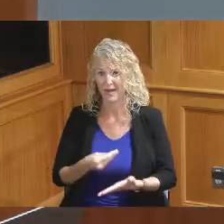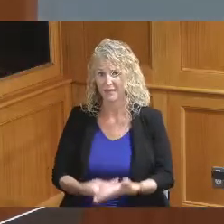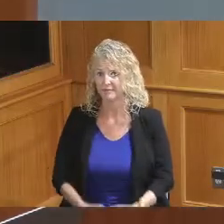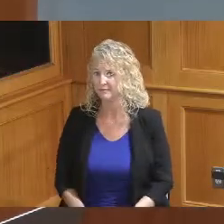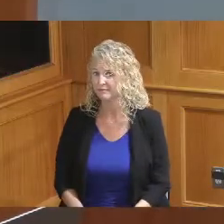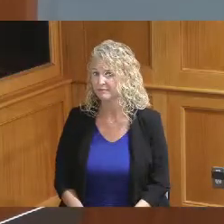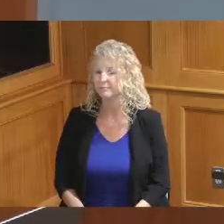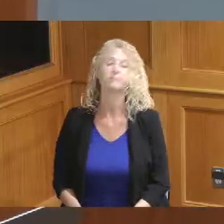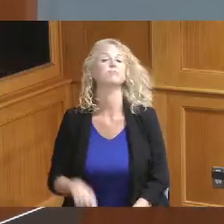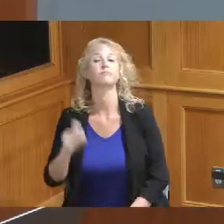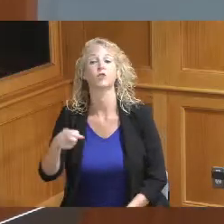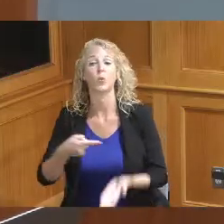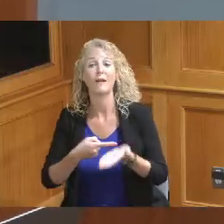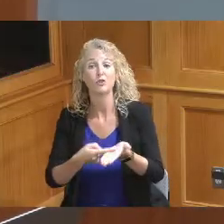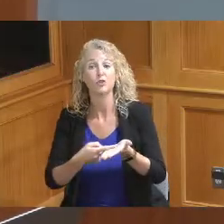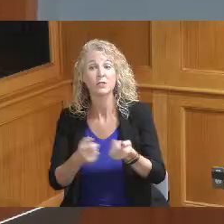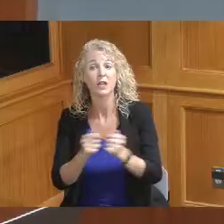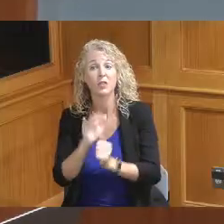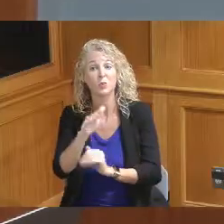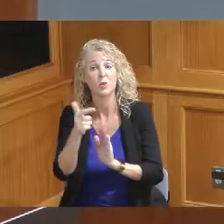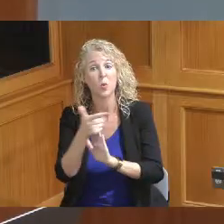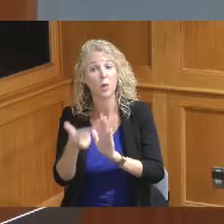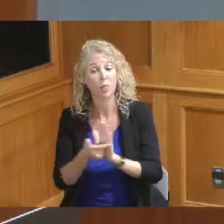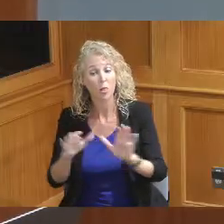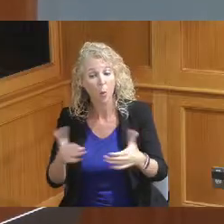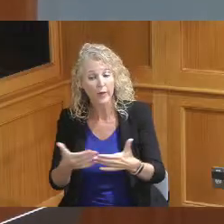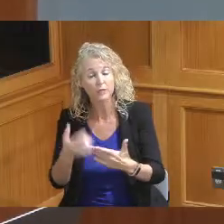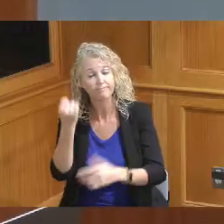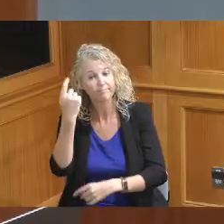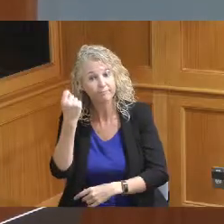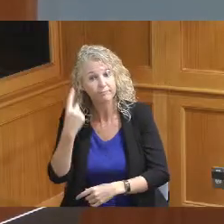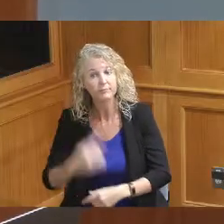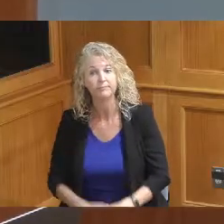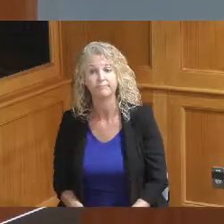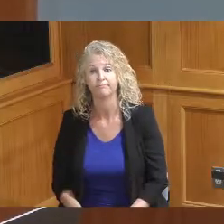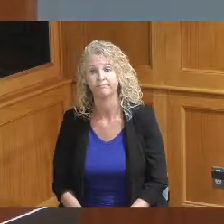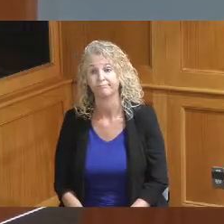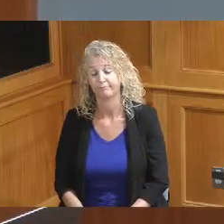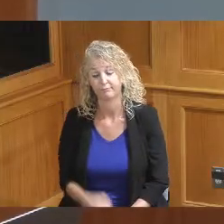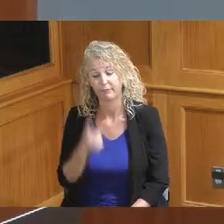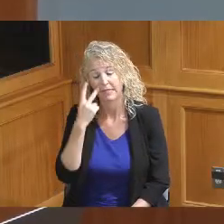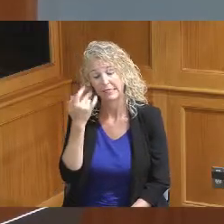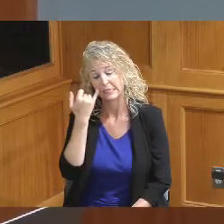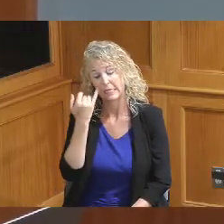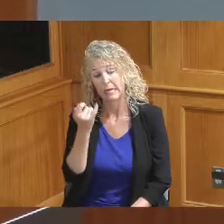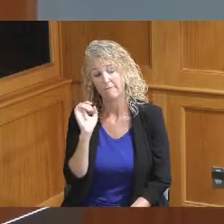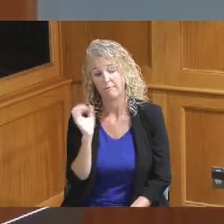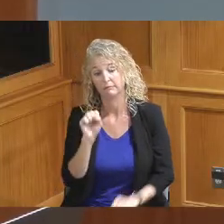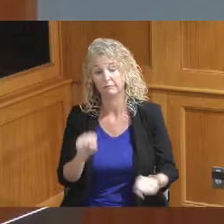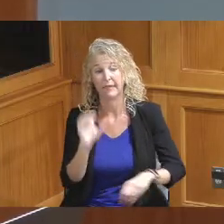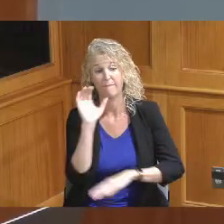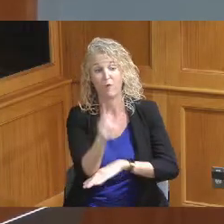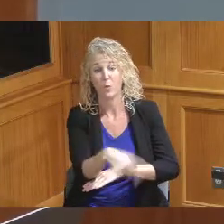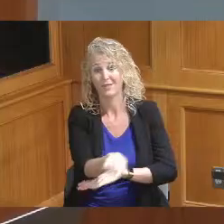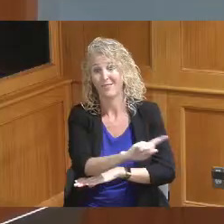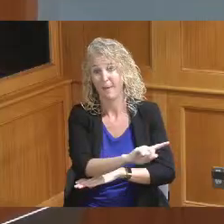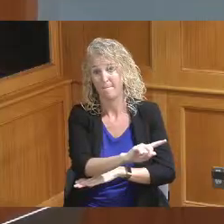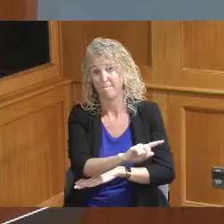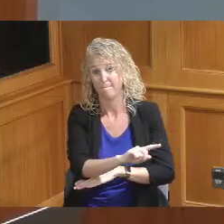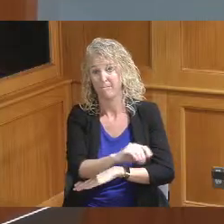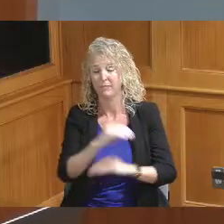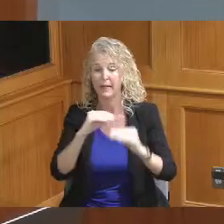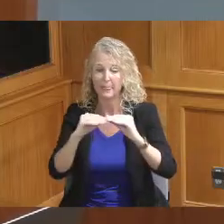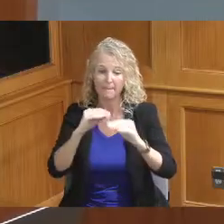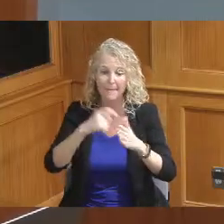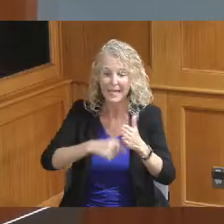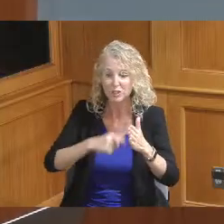have to discuss it with your legal representatives, see if that's possible. You'd be saving the maintenance costs. All that stuff